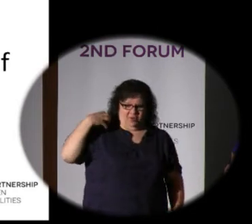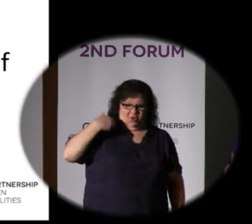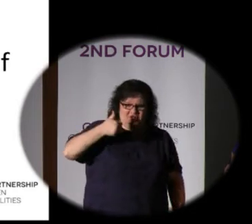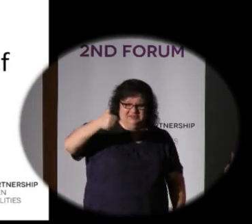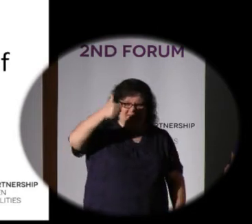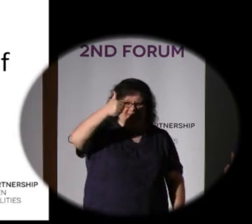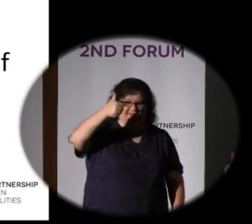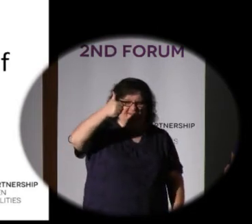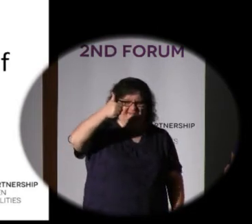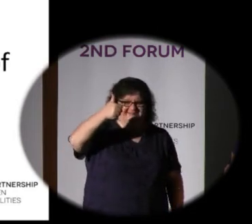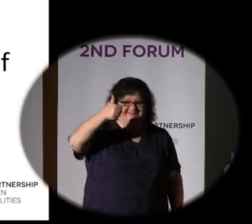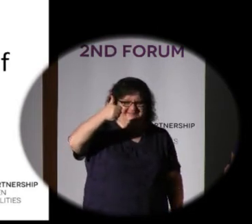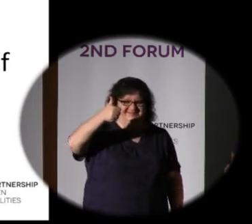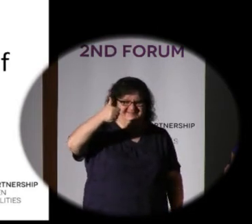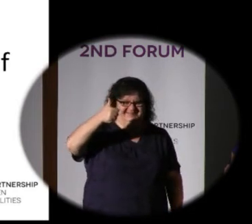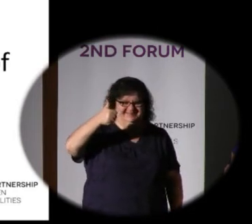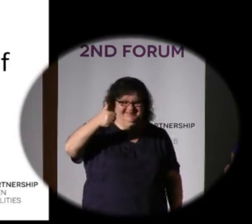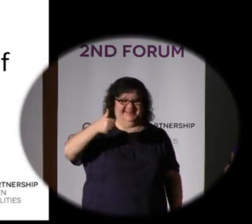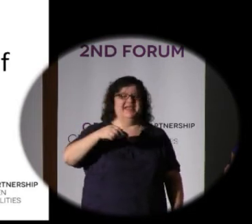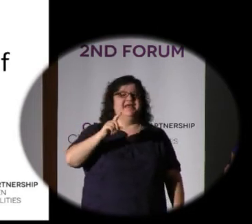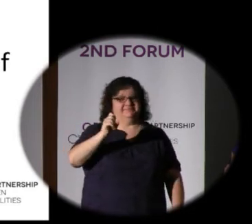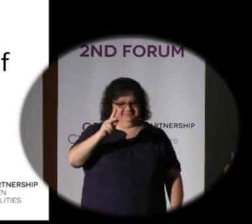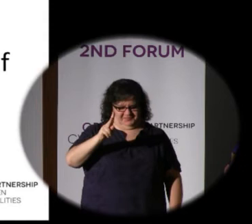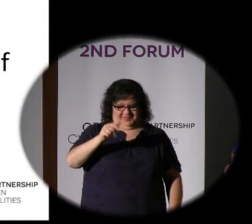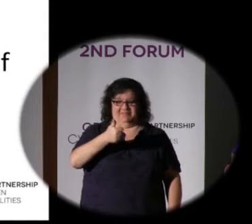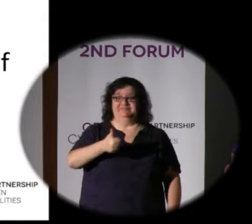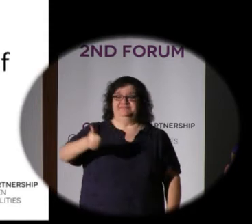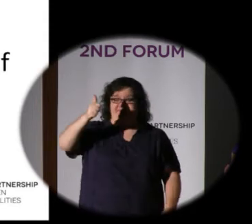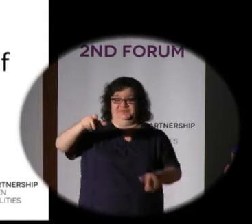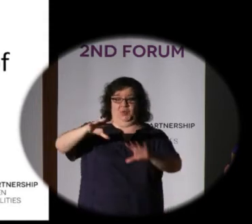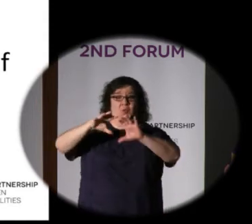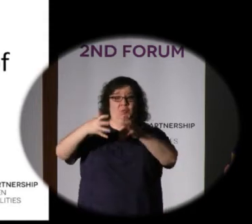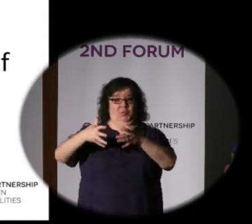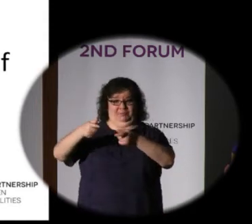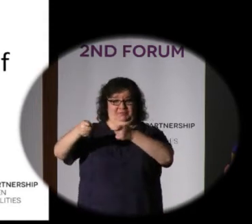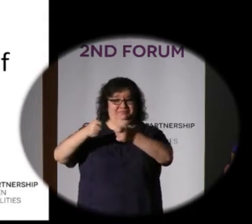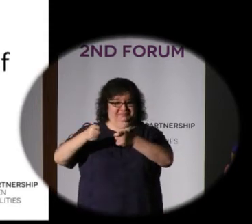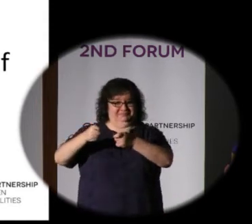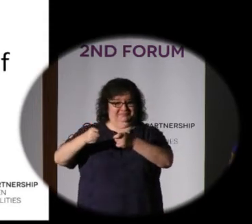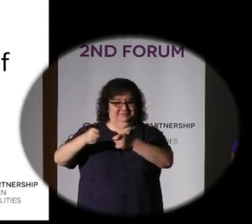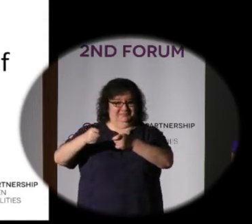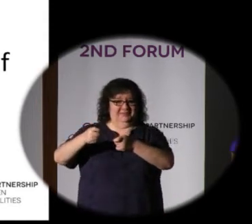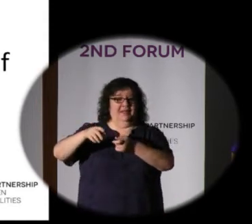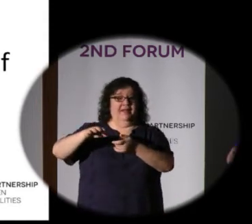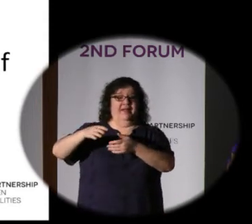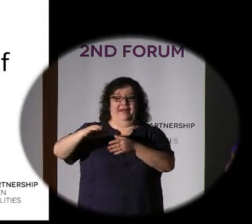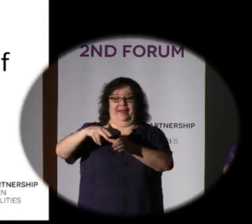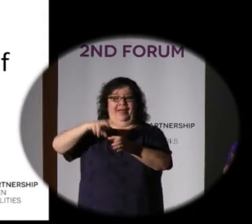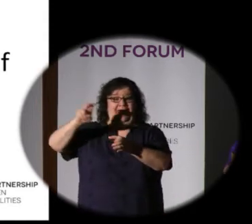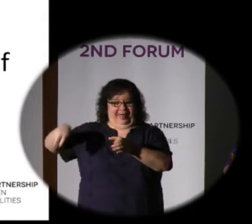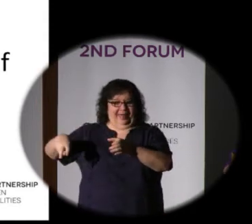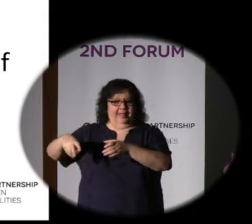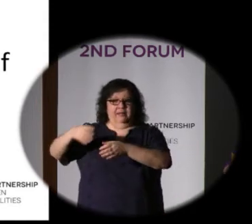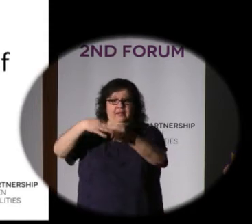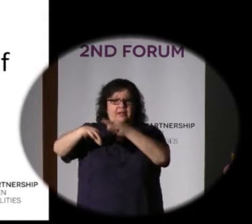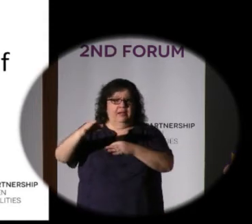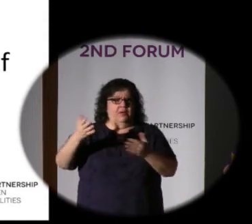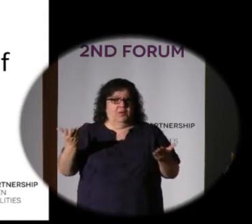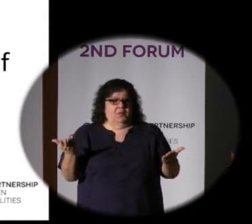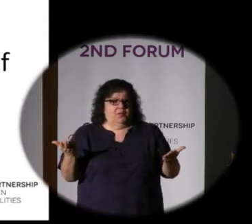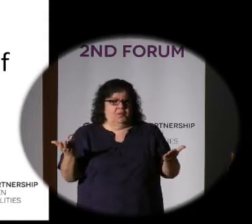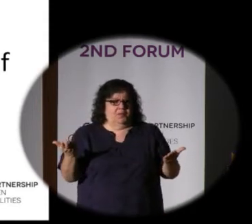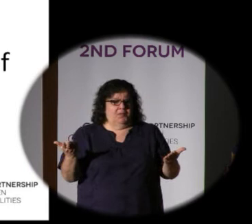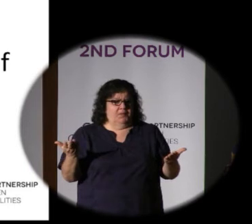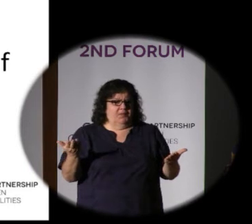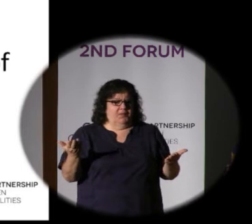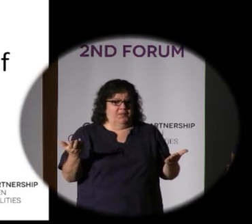In the coming year, though, we hope, and we sort of really put down as a recommendation of the group that we would develop new leadership, and we hope we've